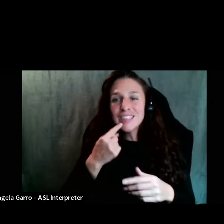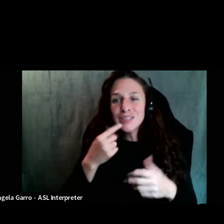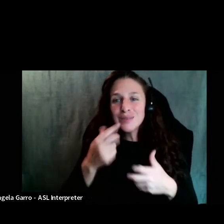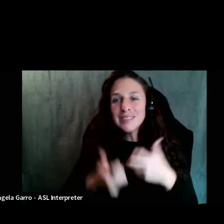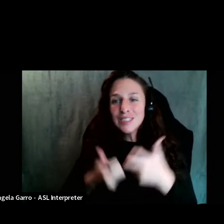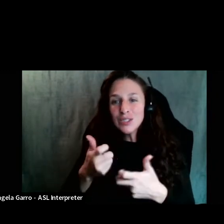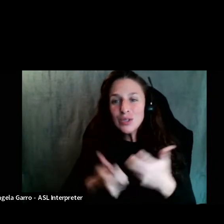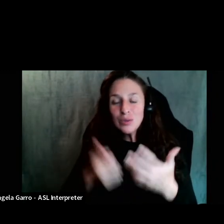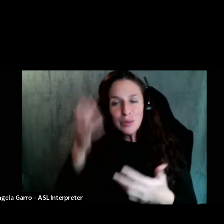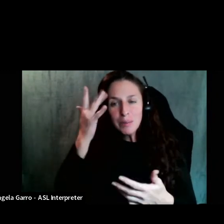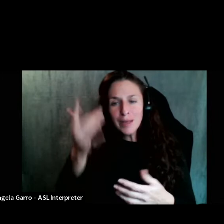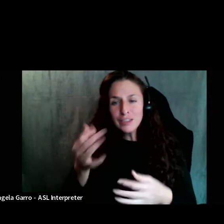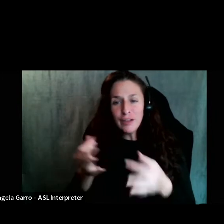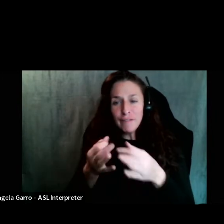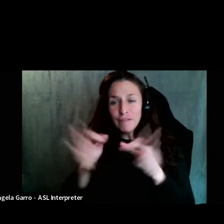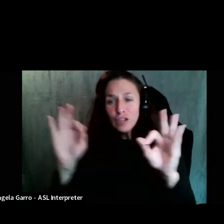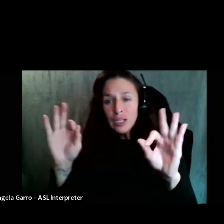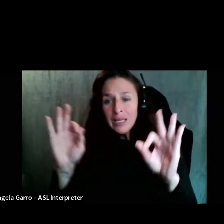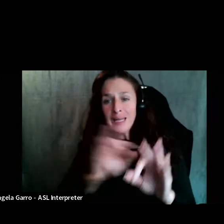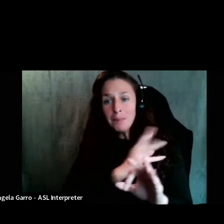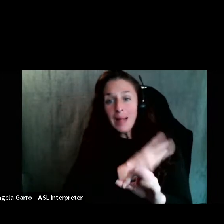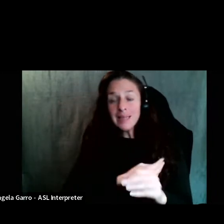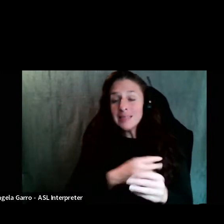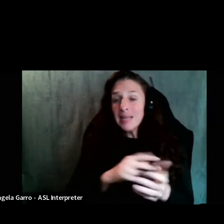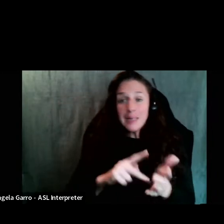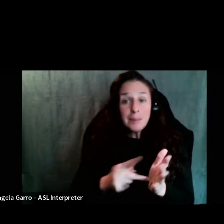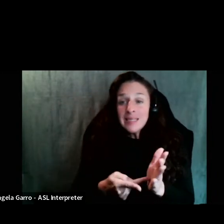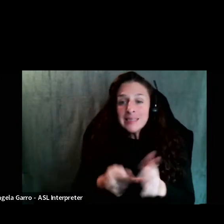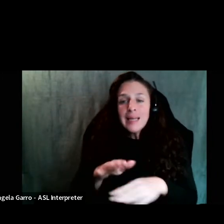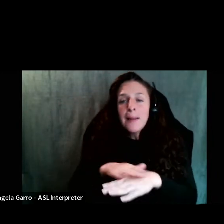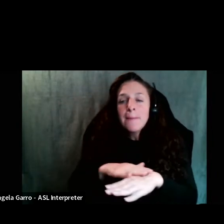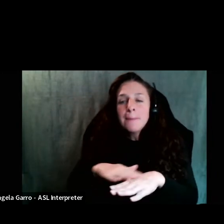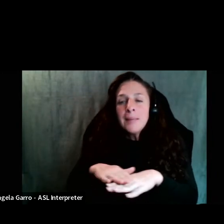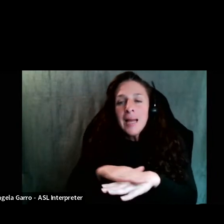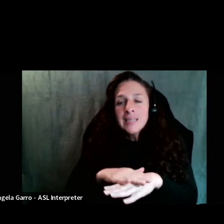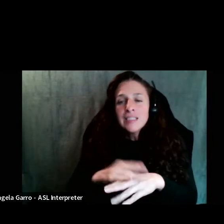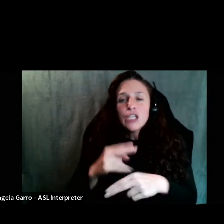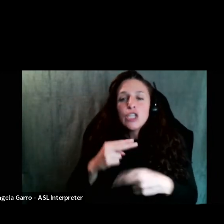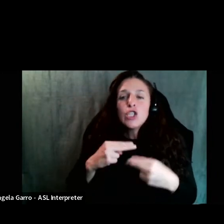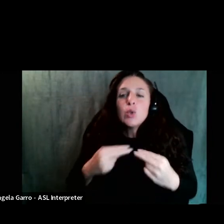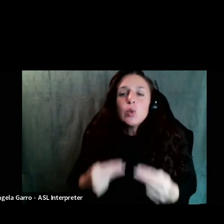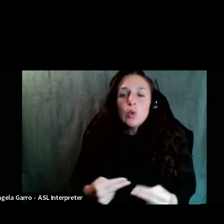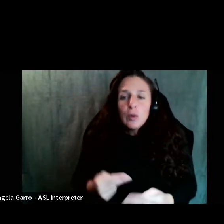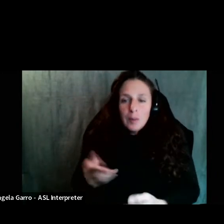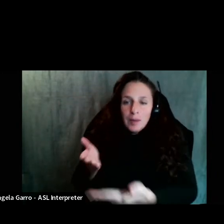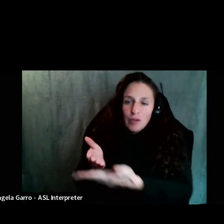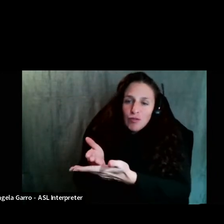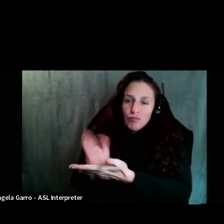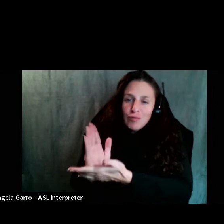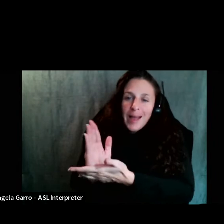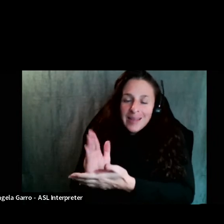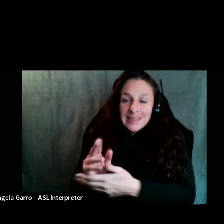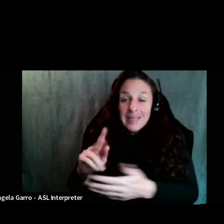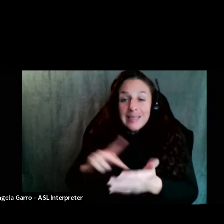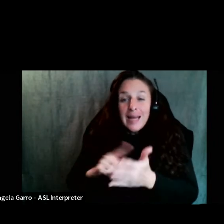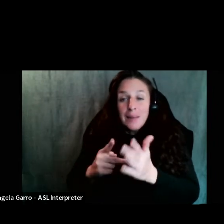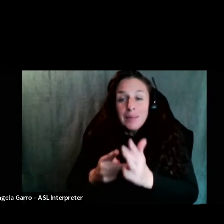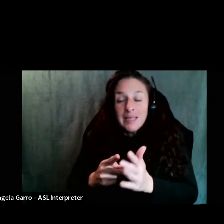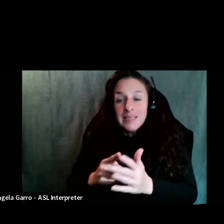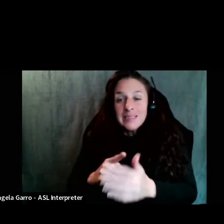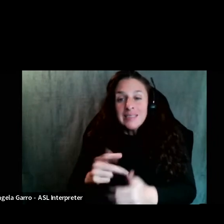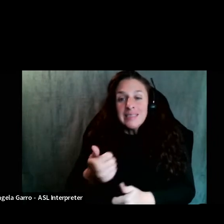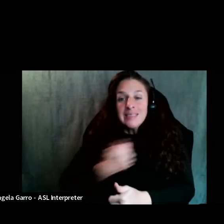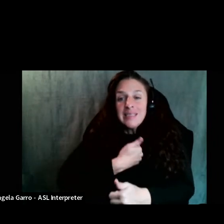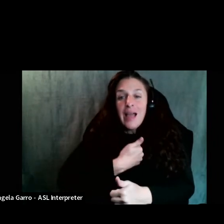because free Palestine means basic human rights. It means